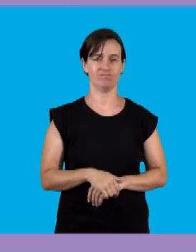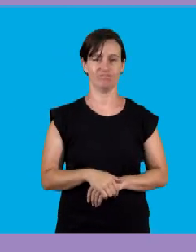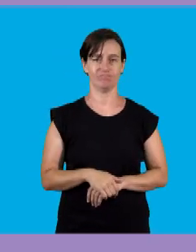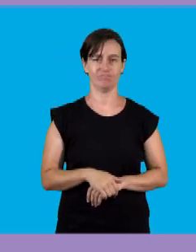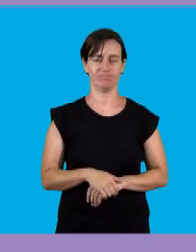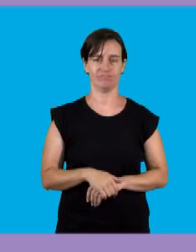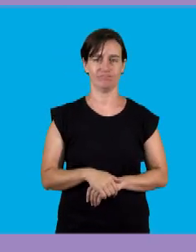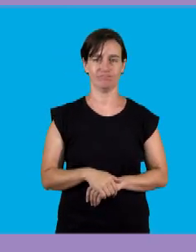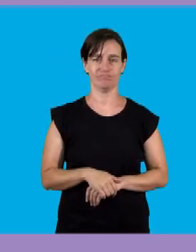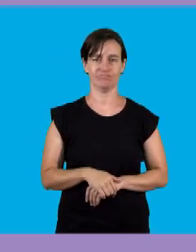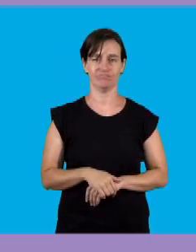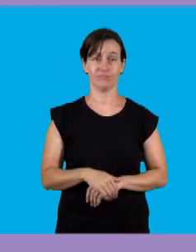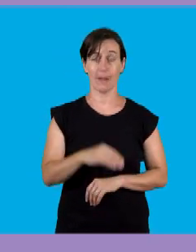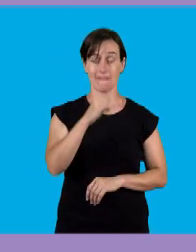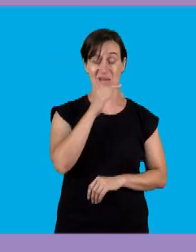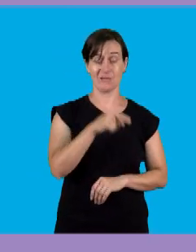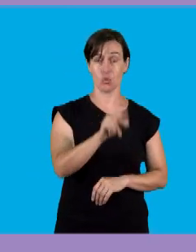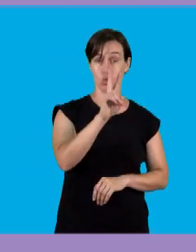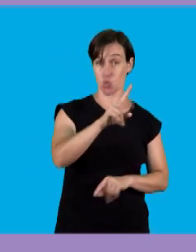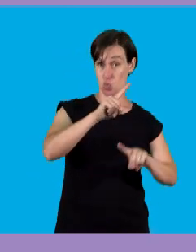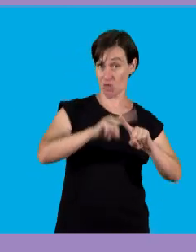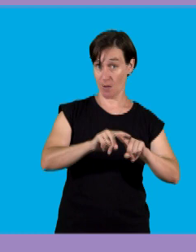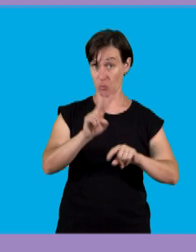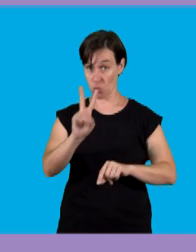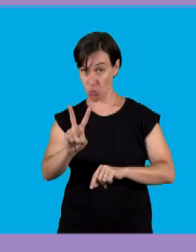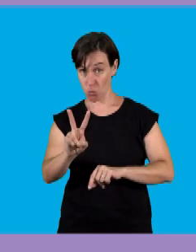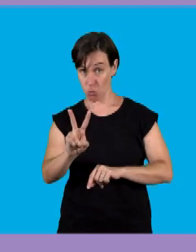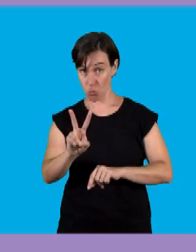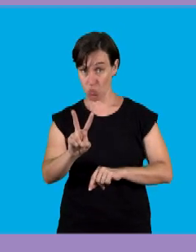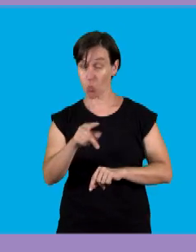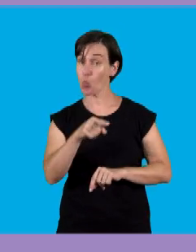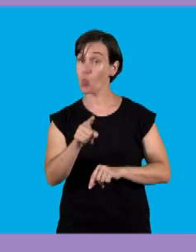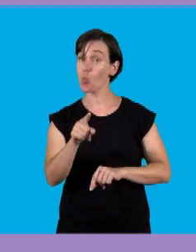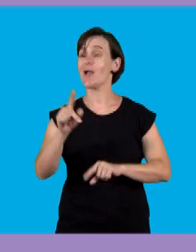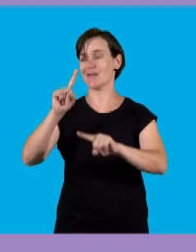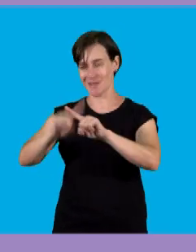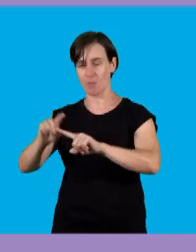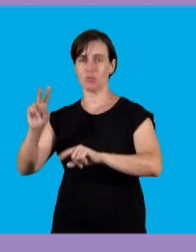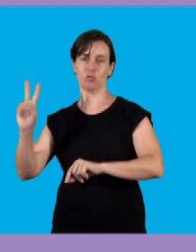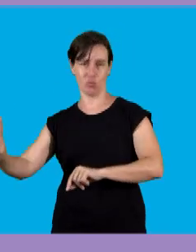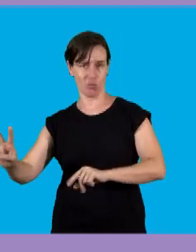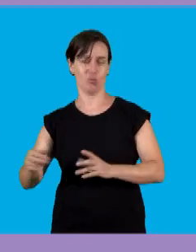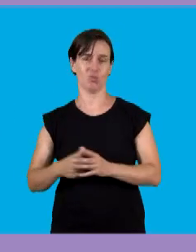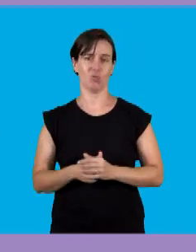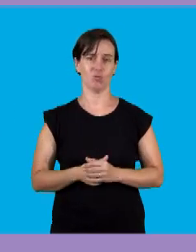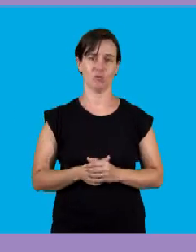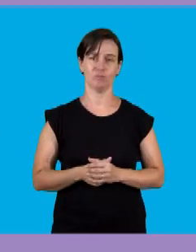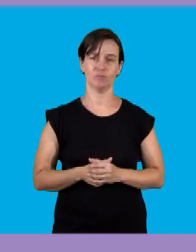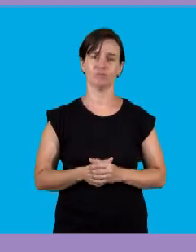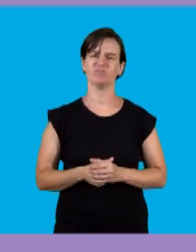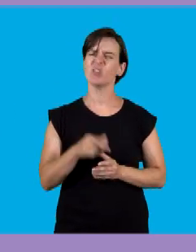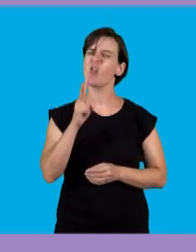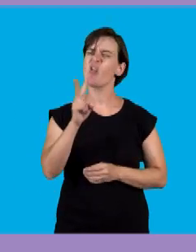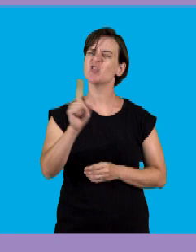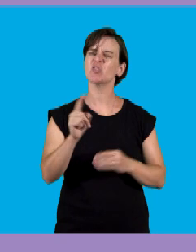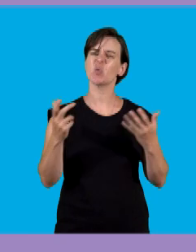appear there 3 times. So that is 2 multiplied by 2, and that is multiplied by 2. Now what